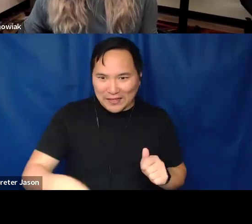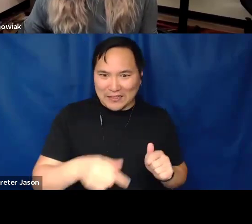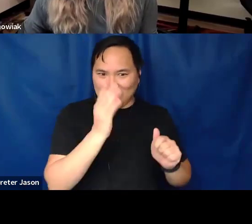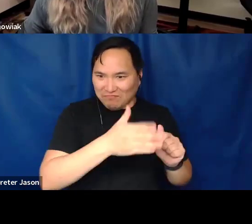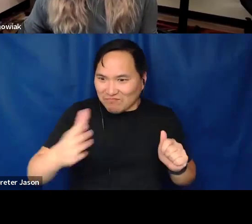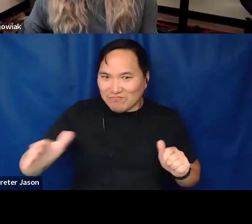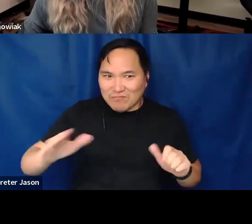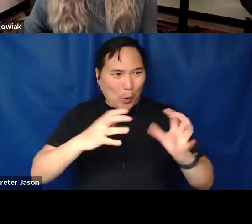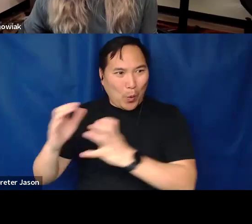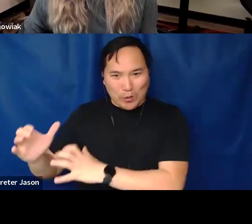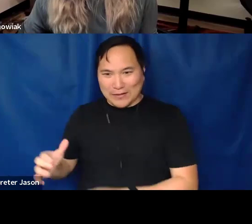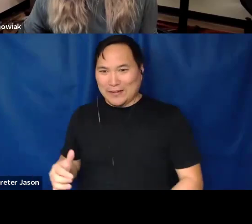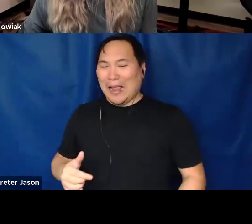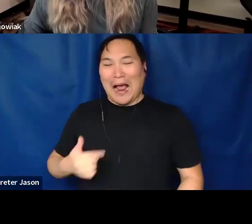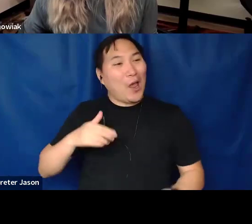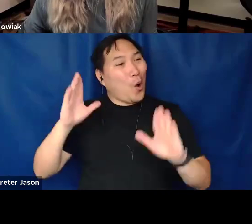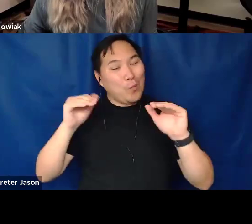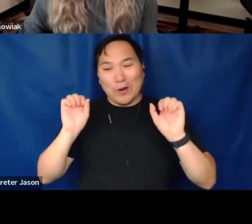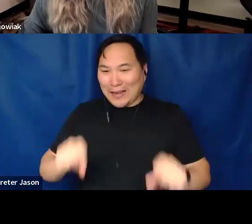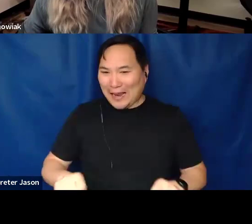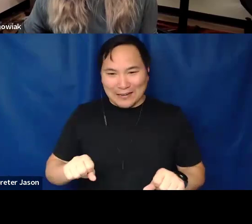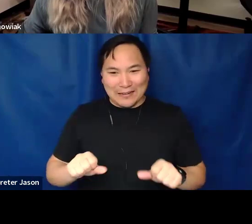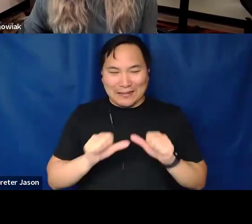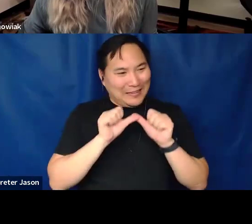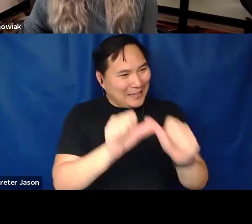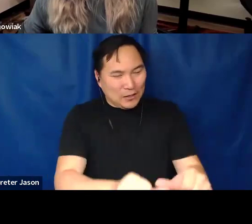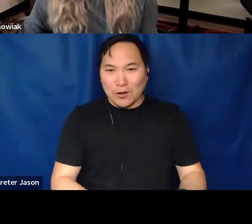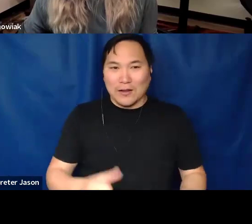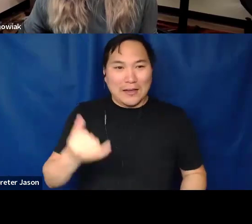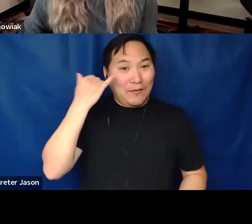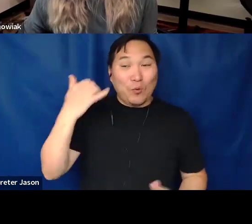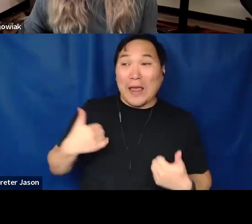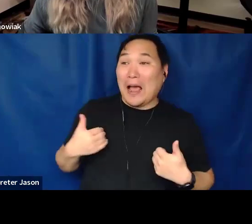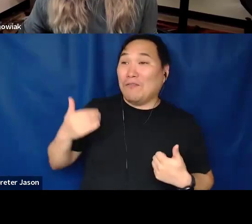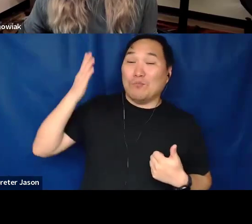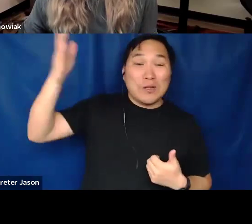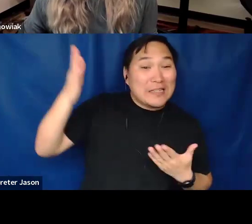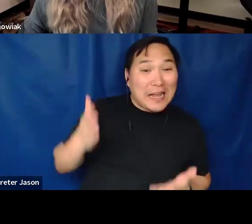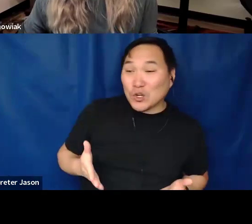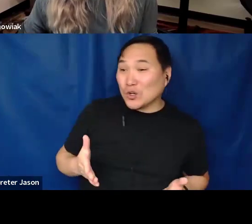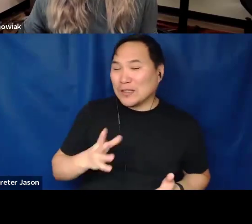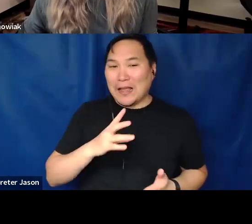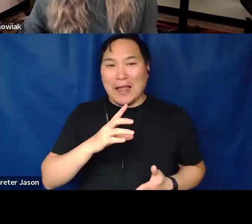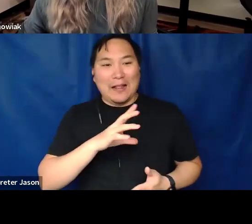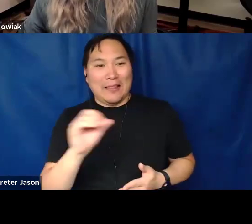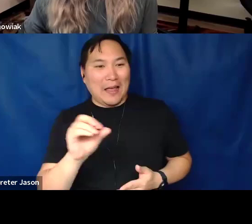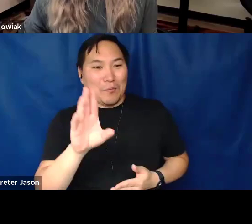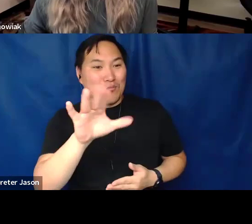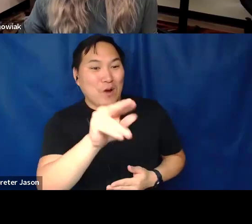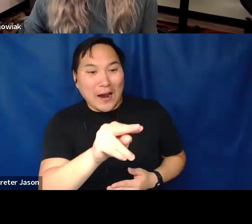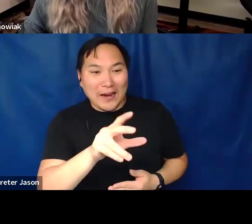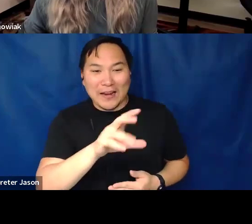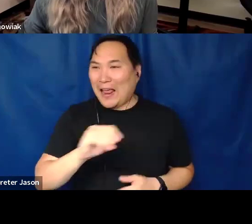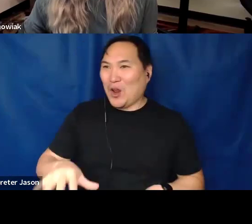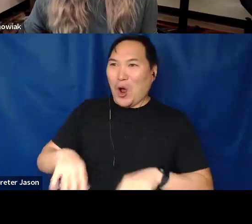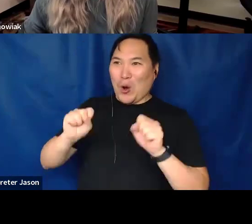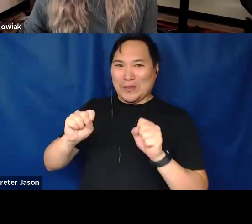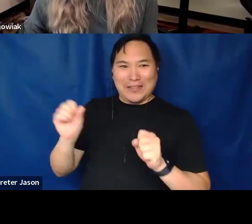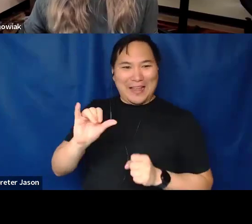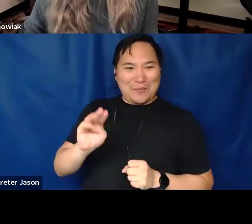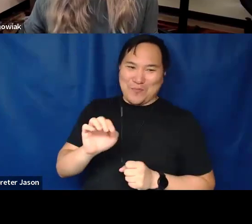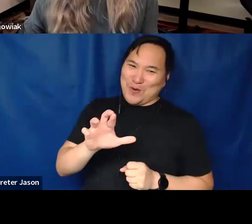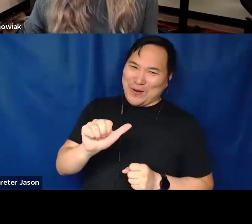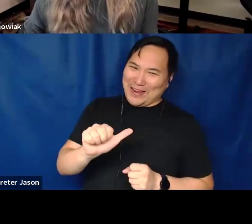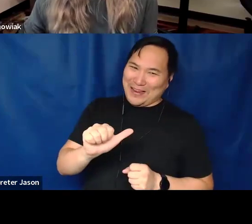can continue to do it. And as long as we have speakers like Brian and hosts like Maria, then I'm sure people